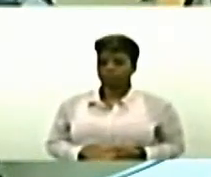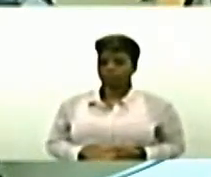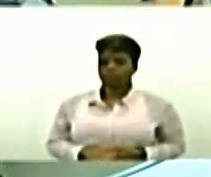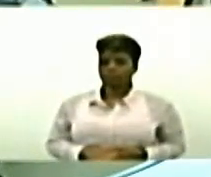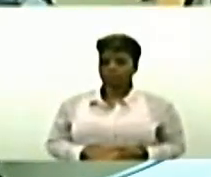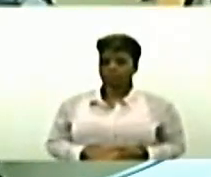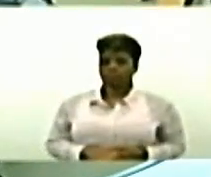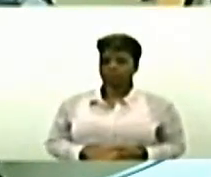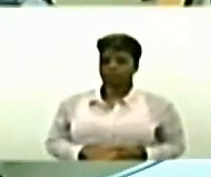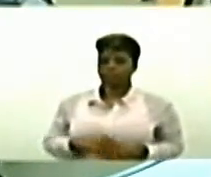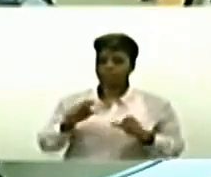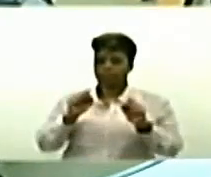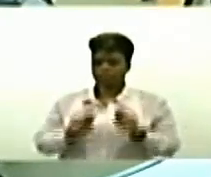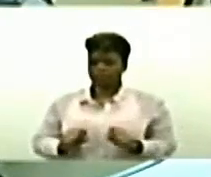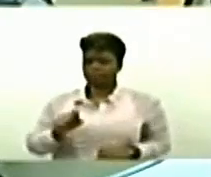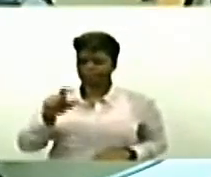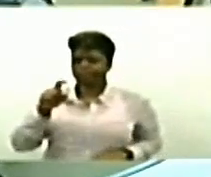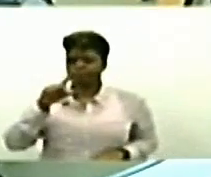raise an issue here?